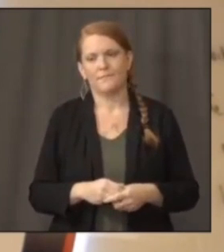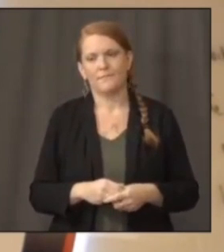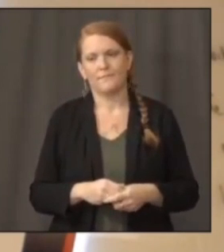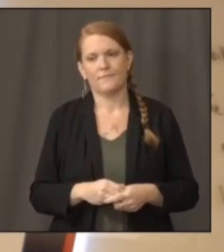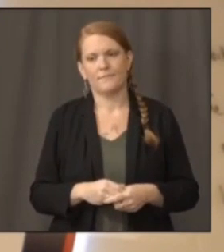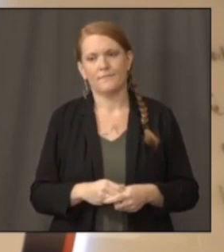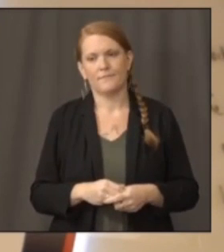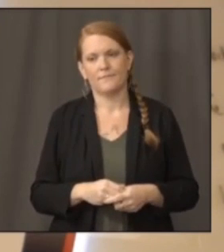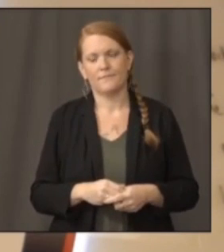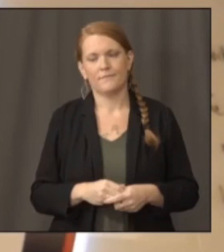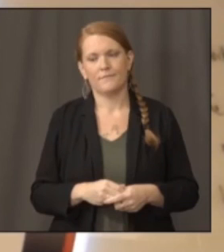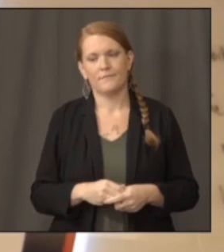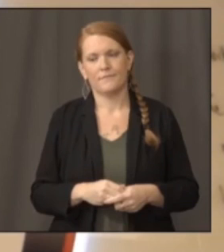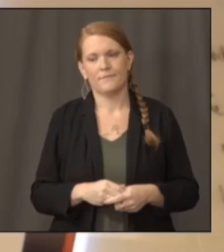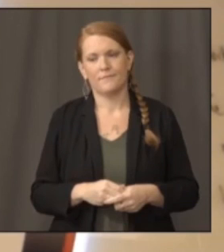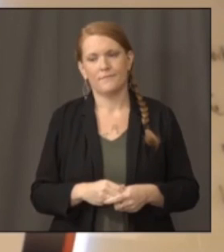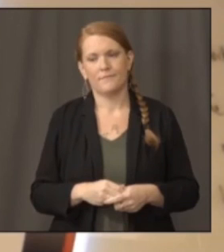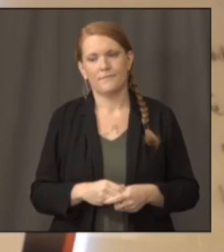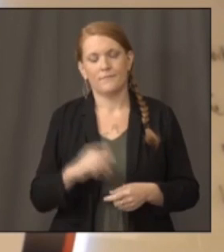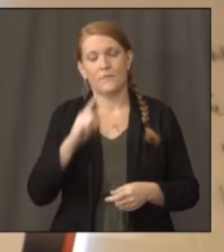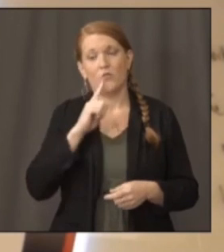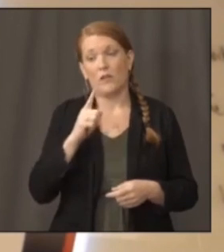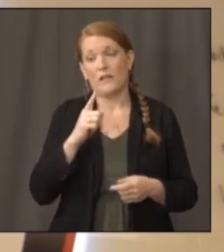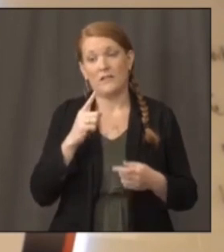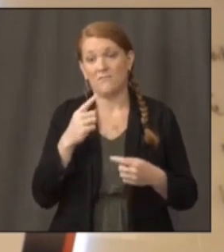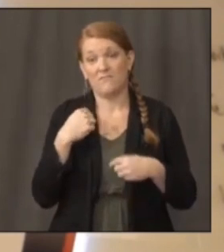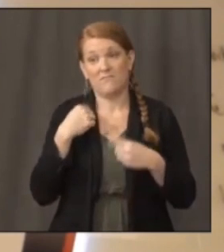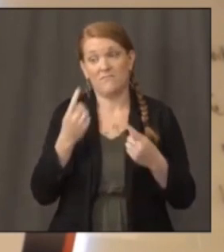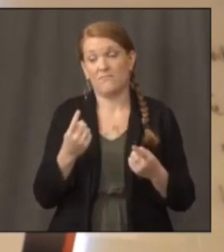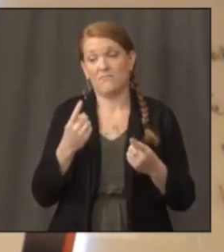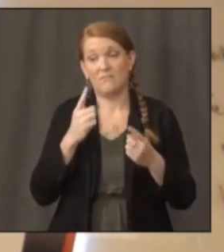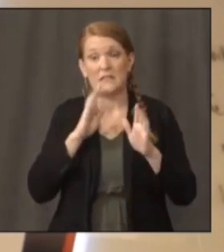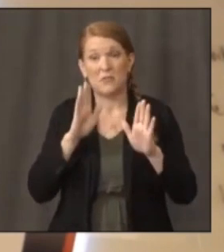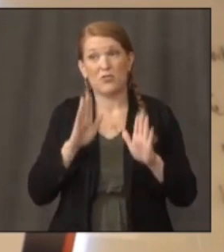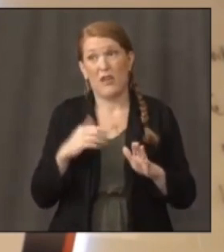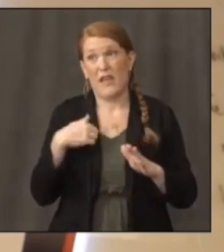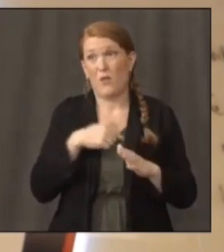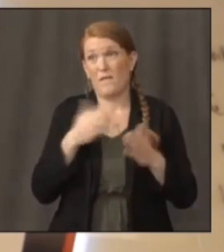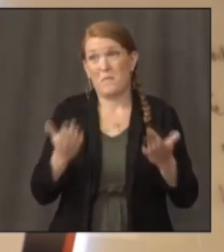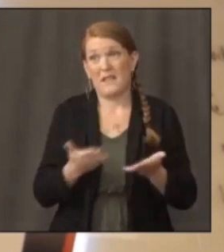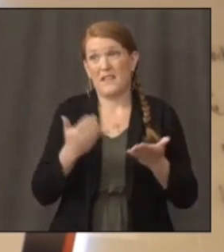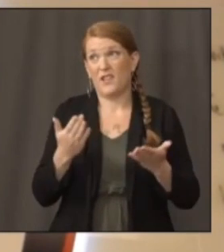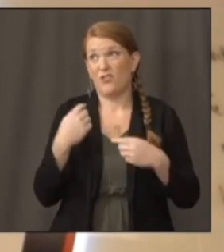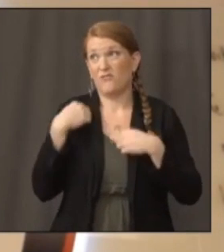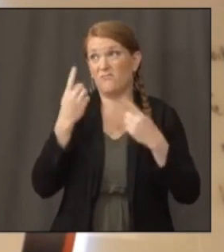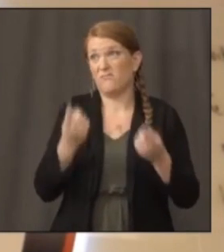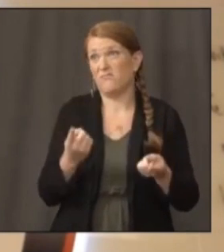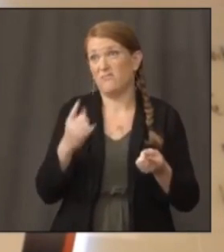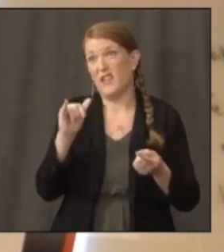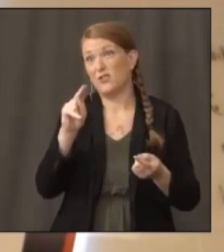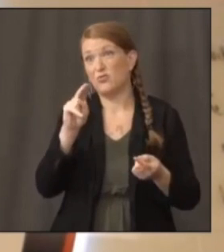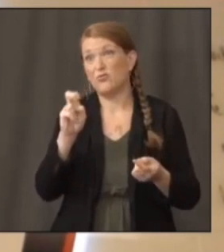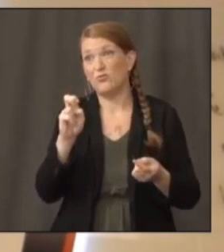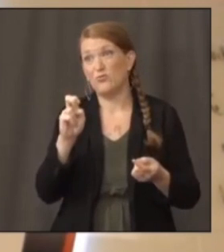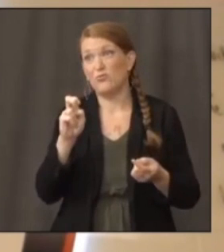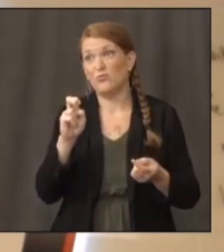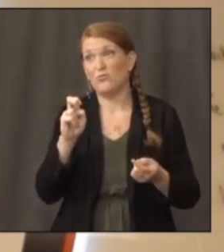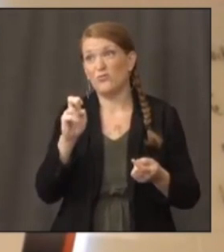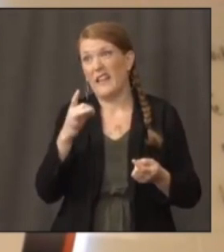It's been awesome. We've been here, really since June with the